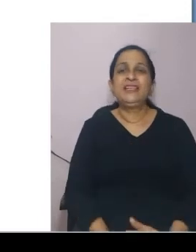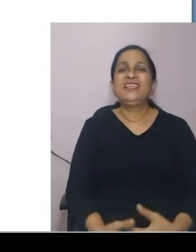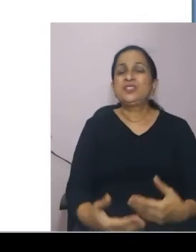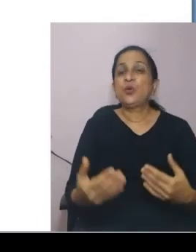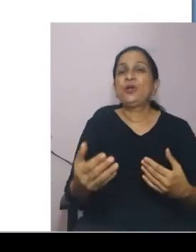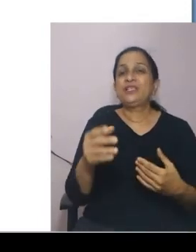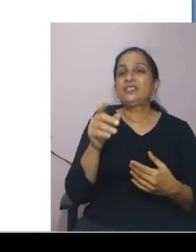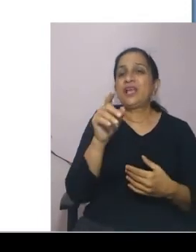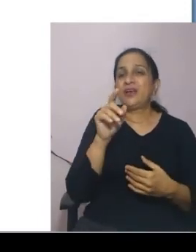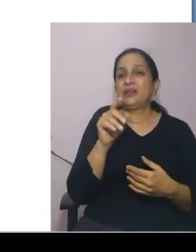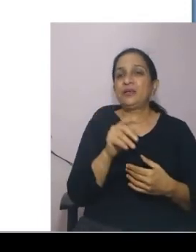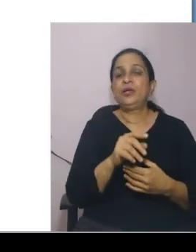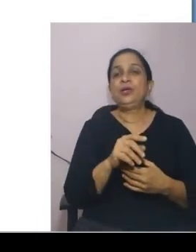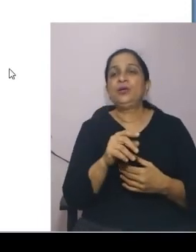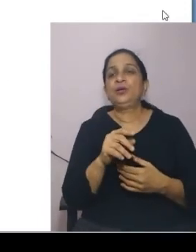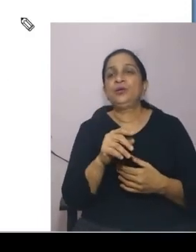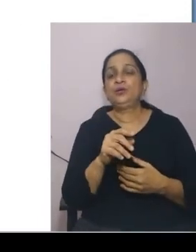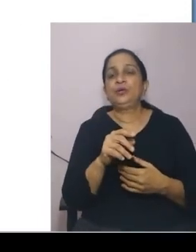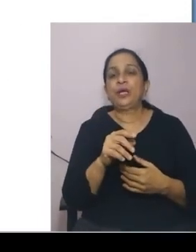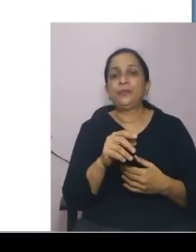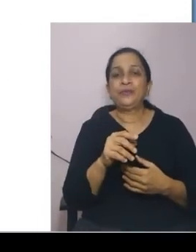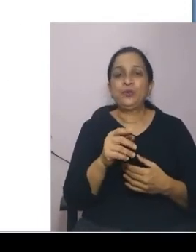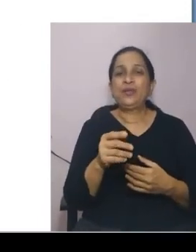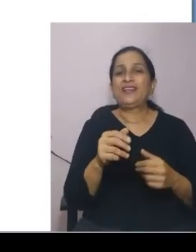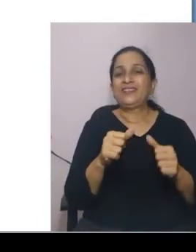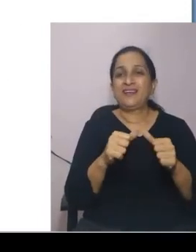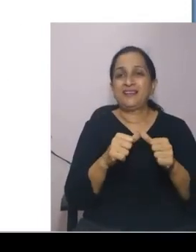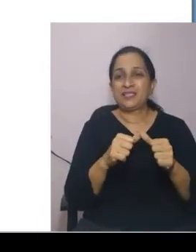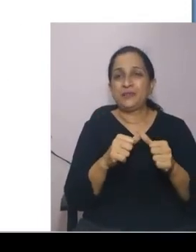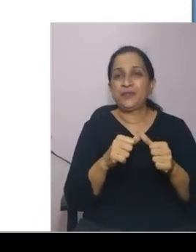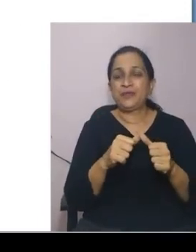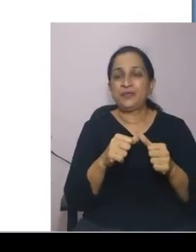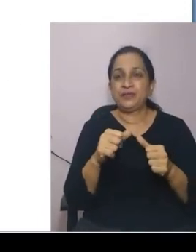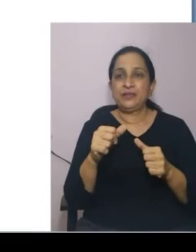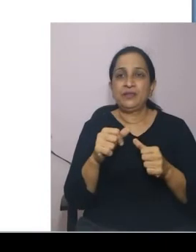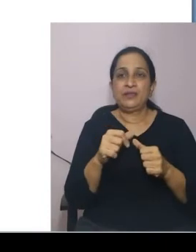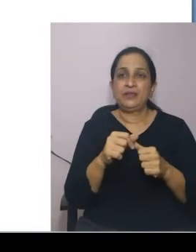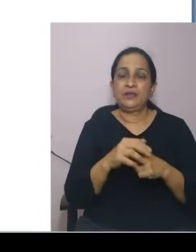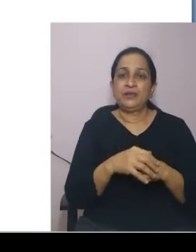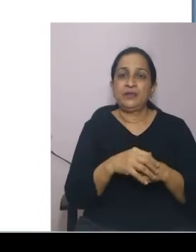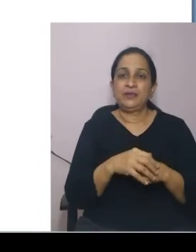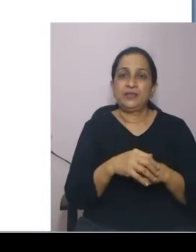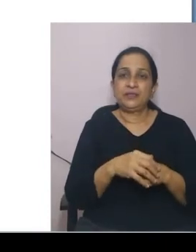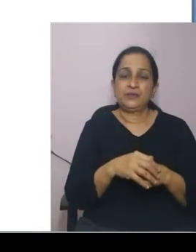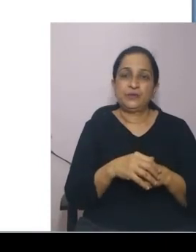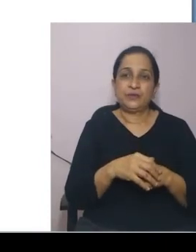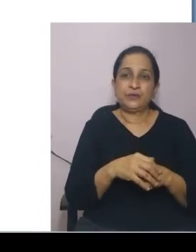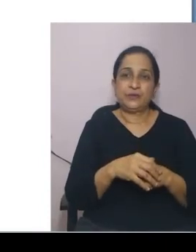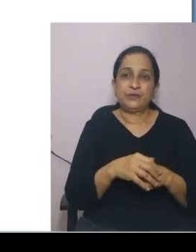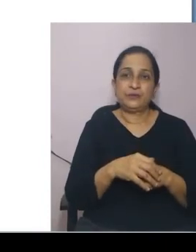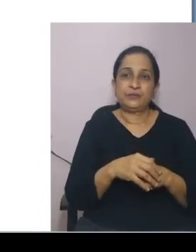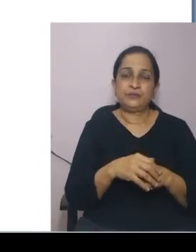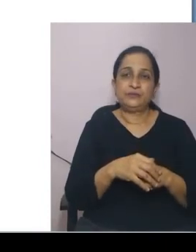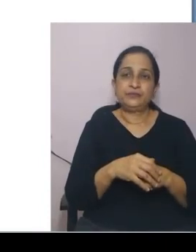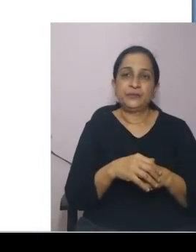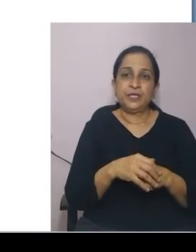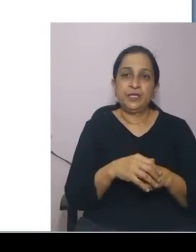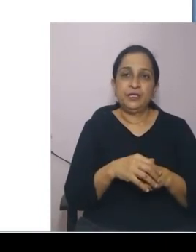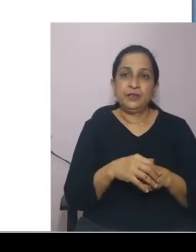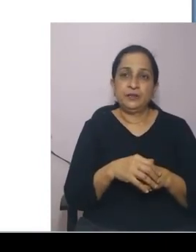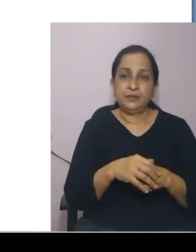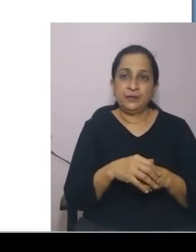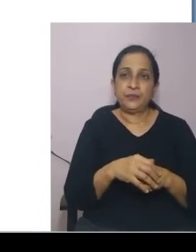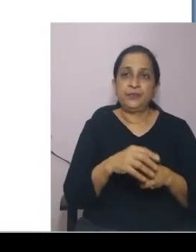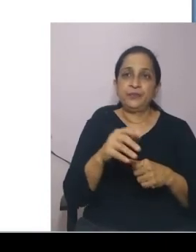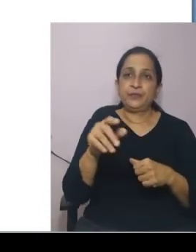So if you simplify this, then what you will get is 2 by 3 minus 2, so it is, if